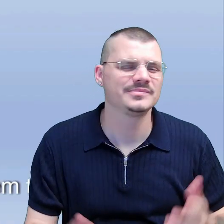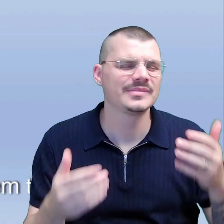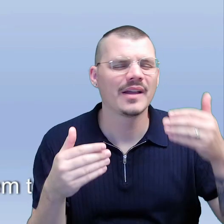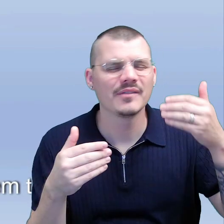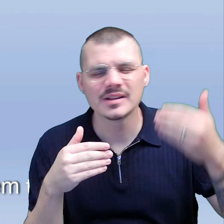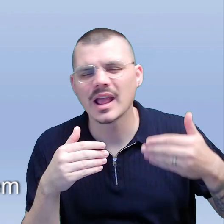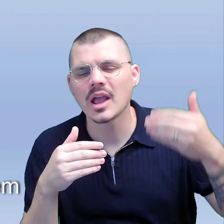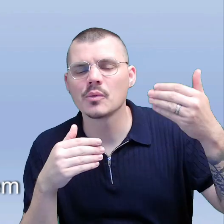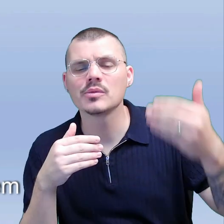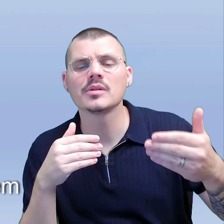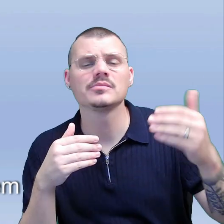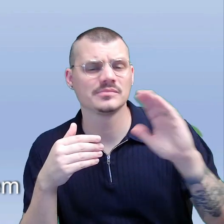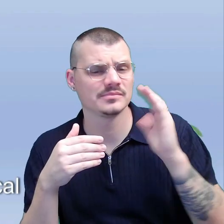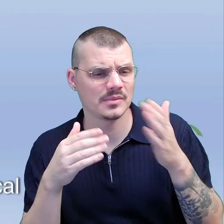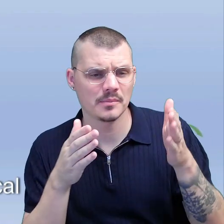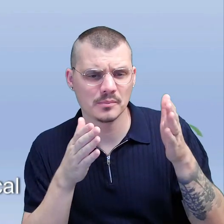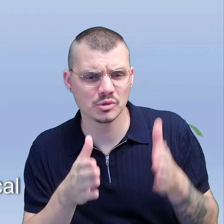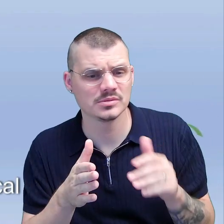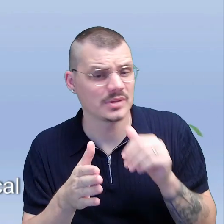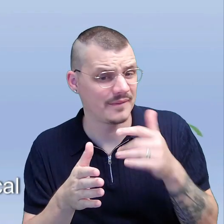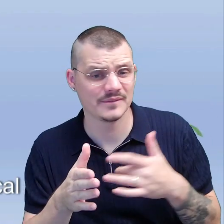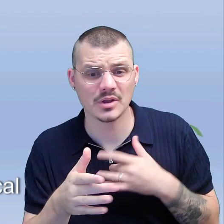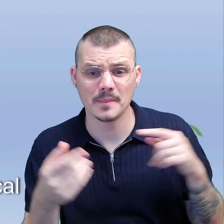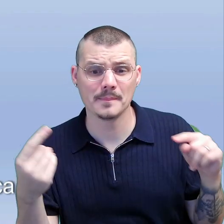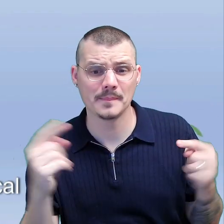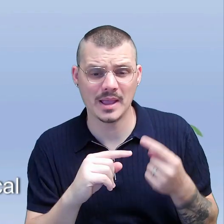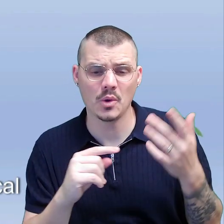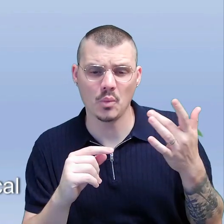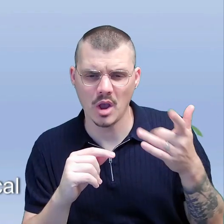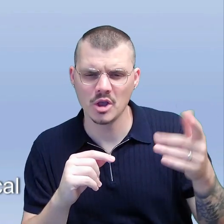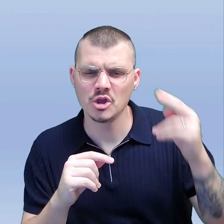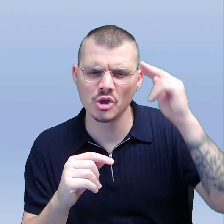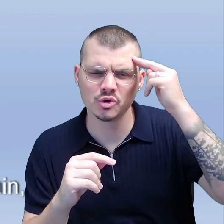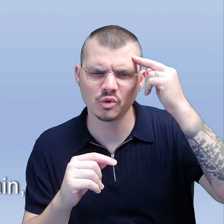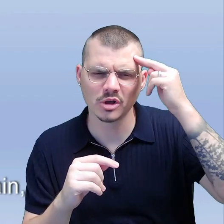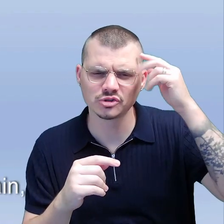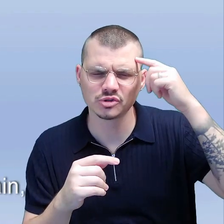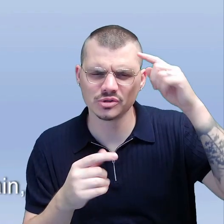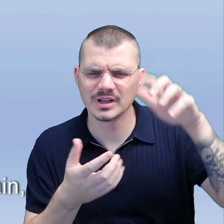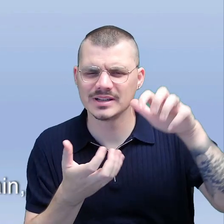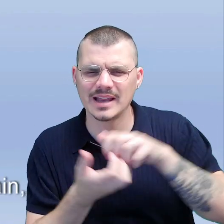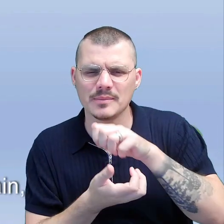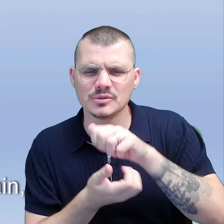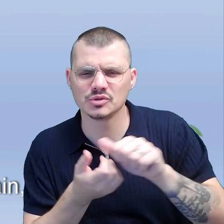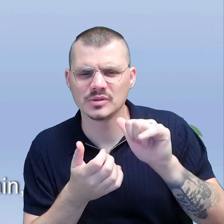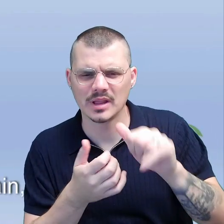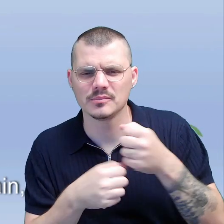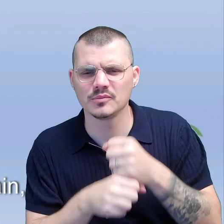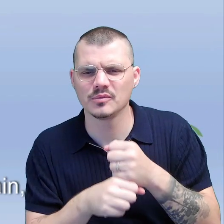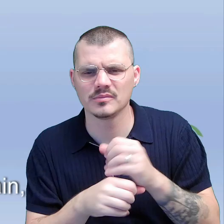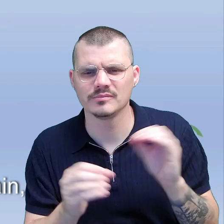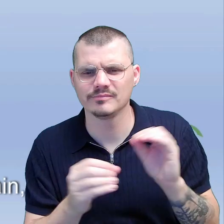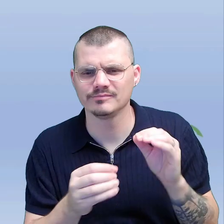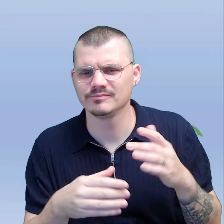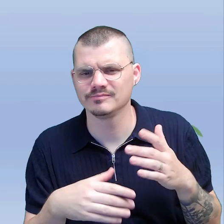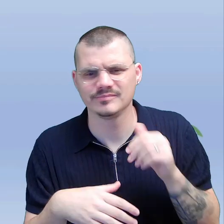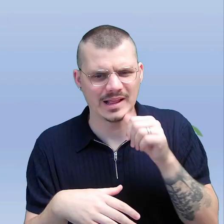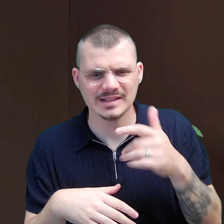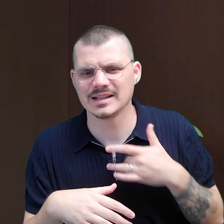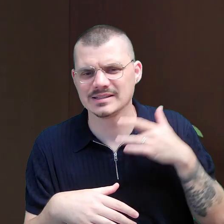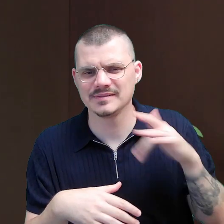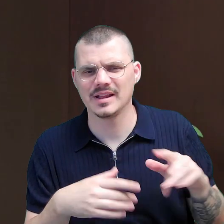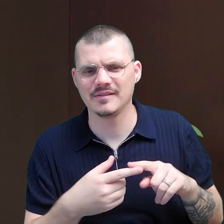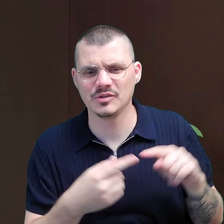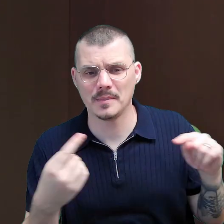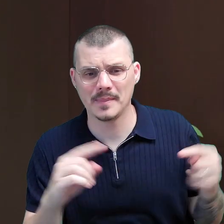now and then a person doesn't seem to feel pain because they have neurological damage producing an insensitivity to pain,